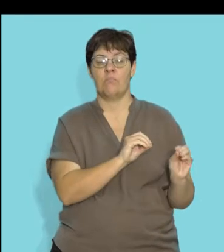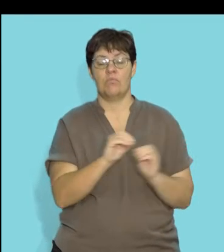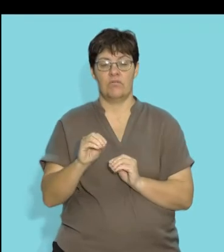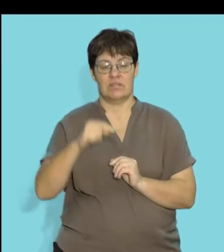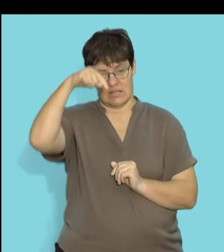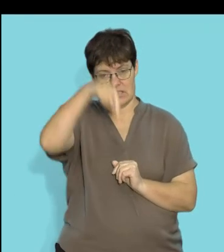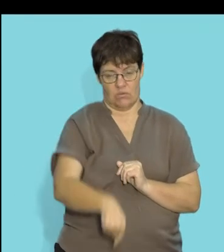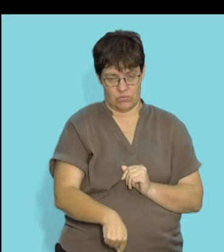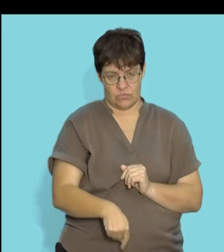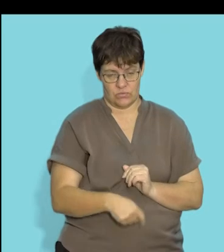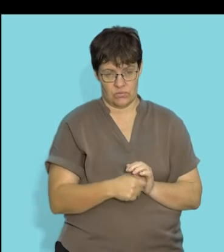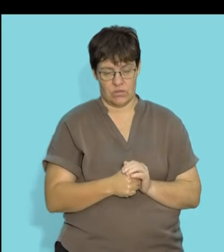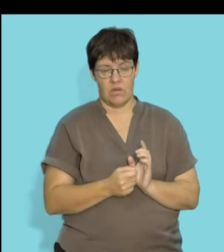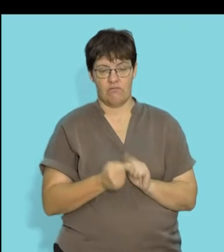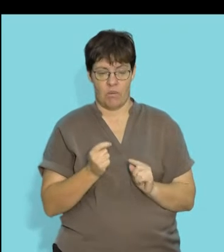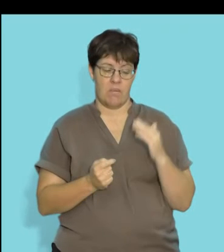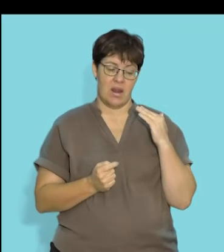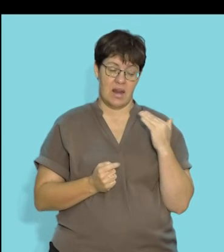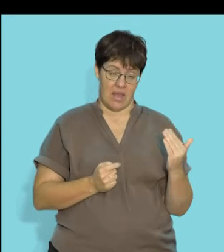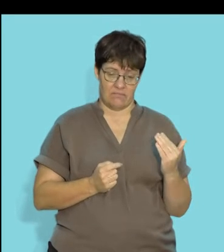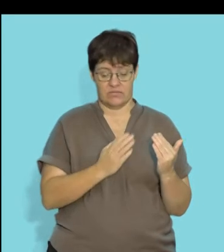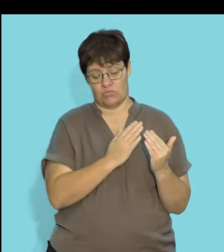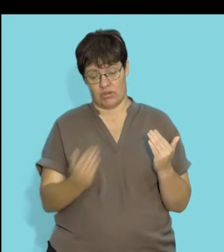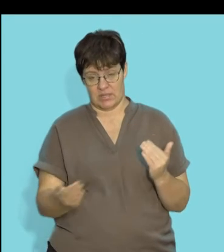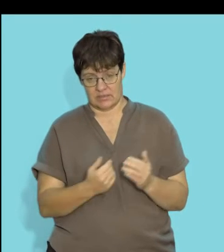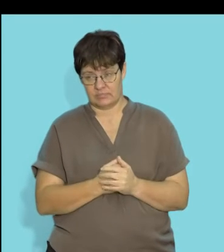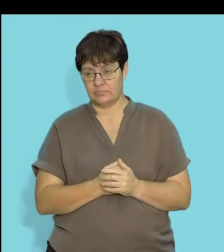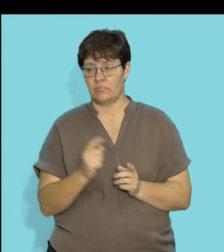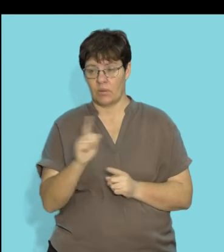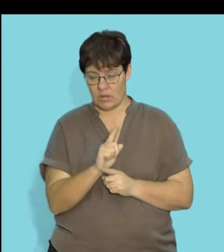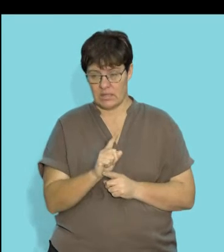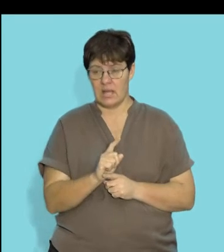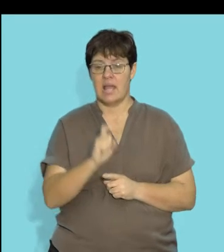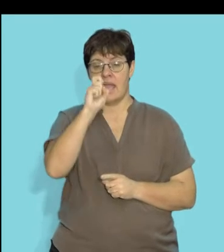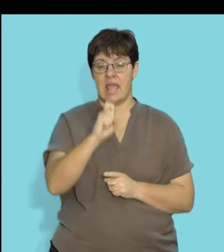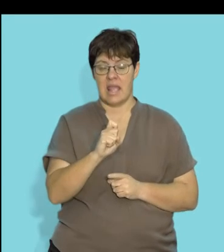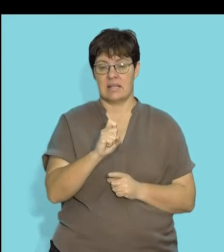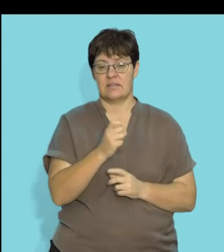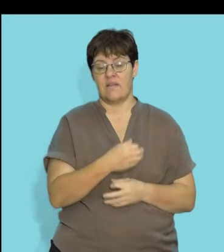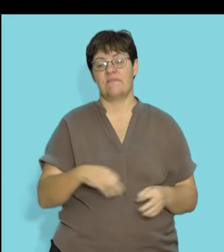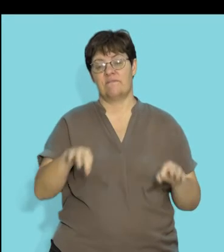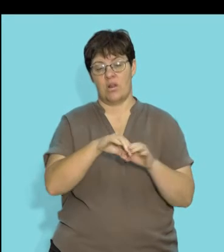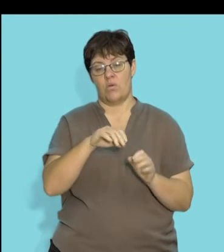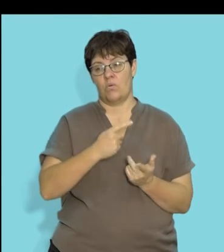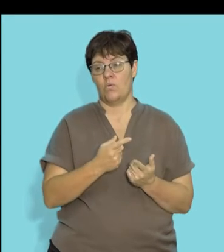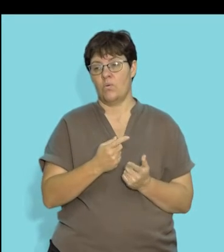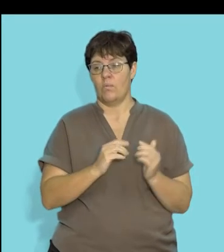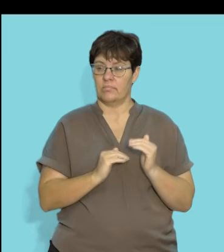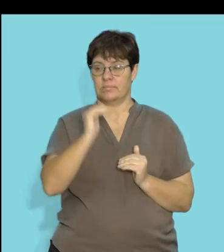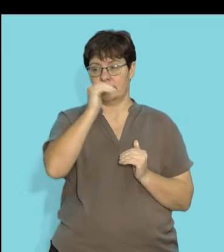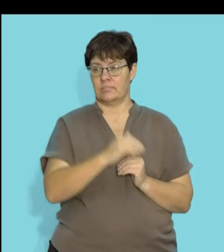then say that the graph moves downwards from left to right. As what? As the x value